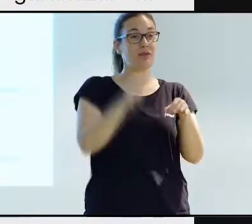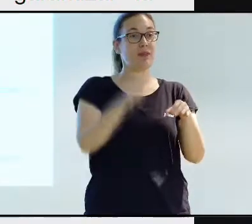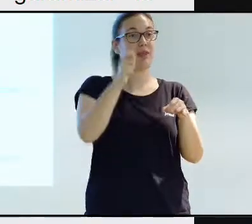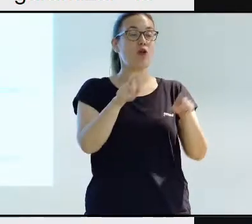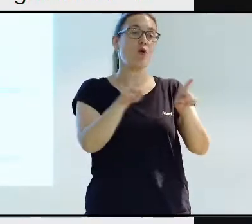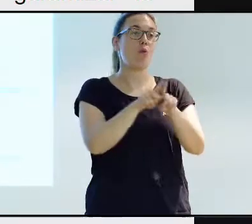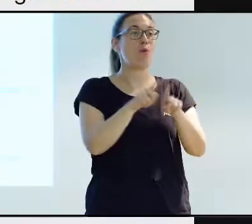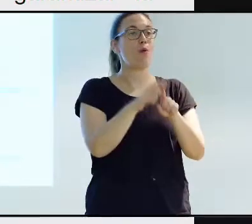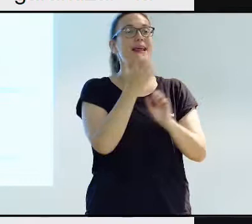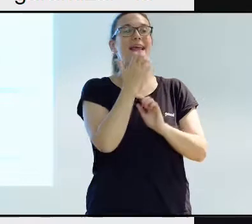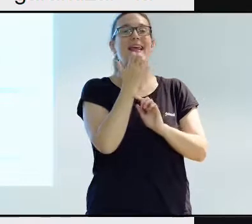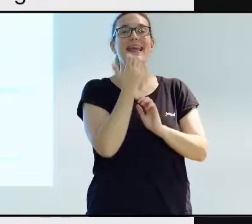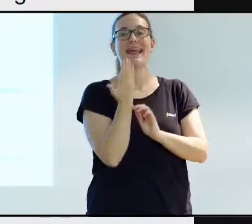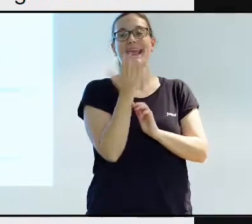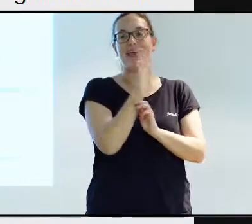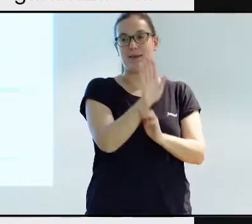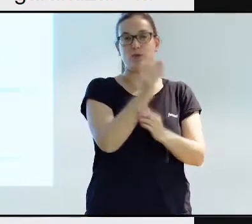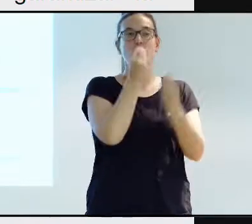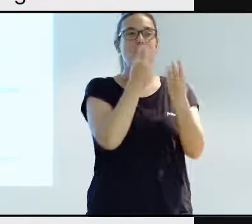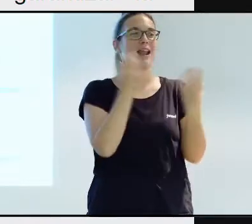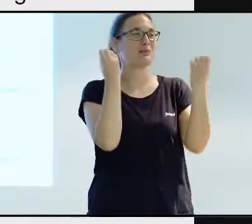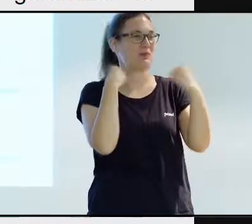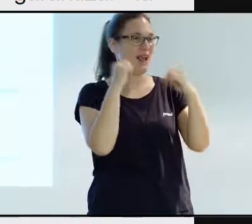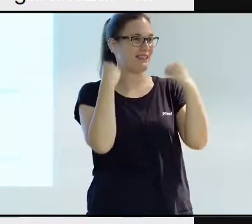A sentence has been handed down, and